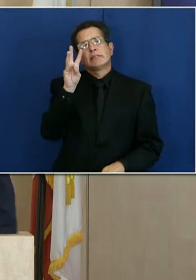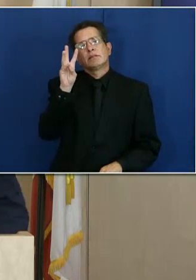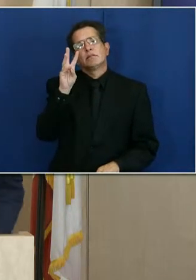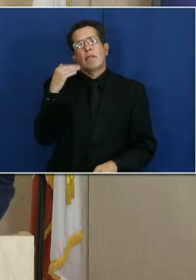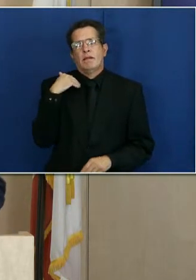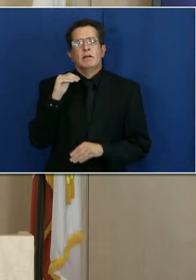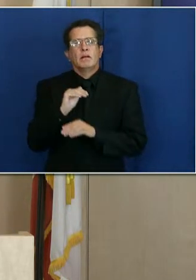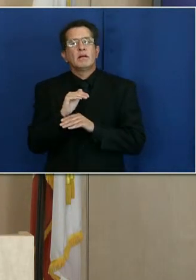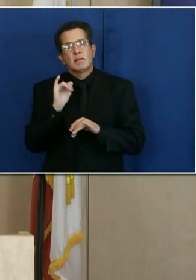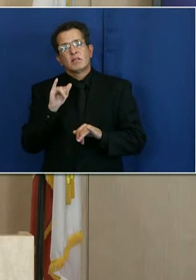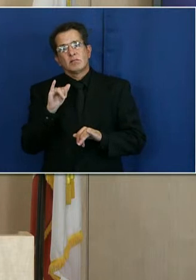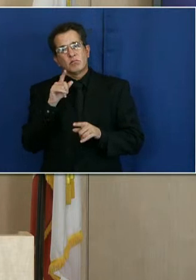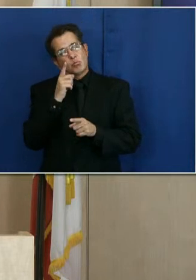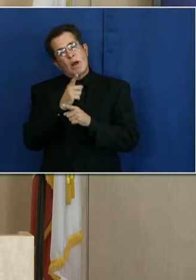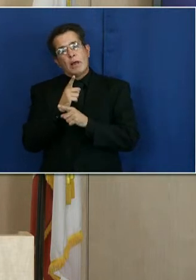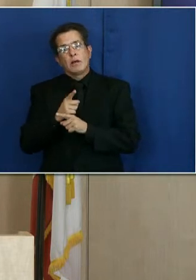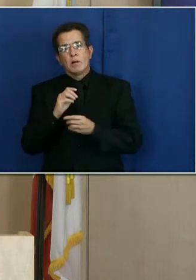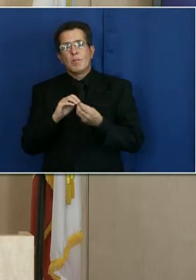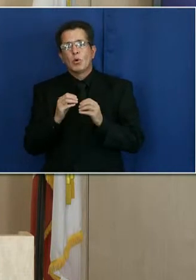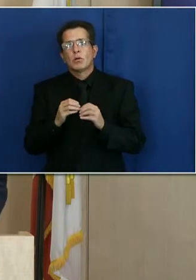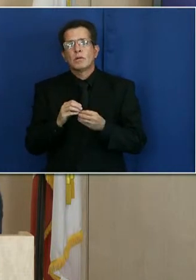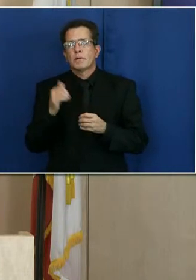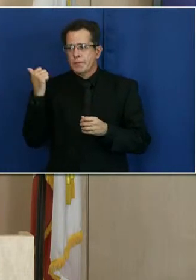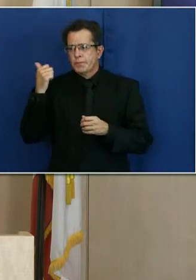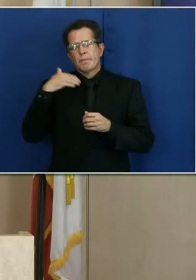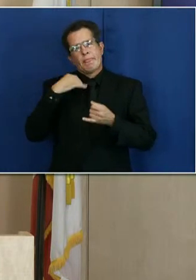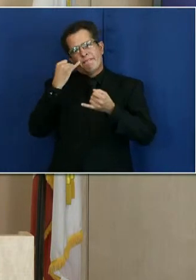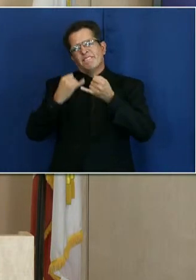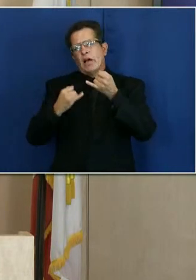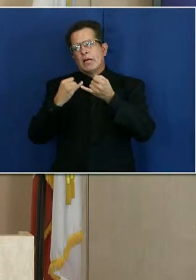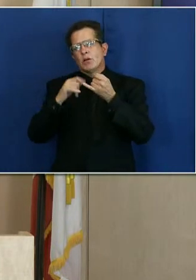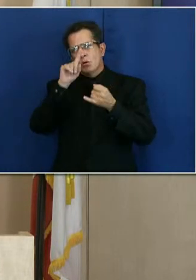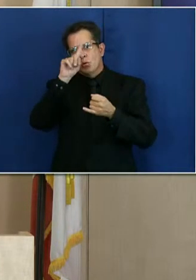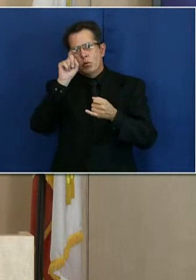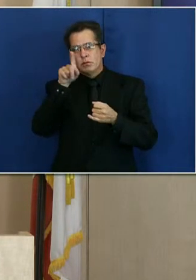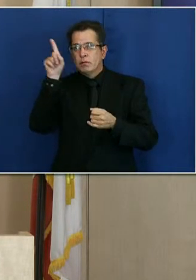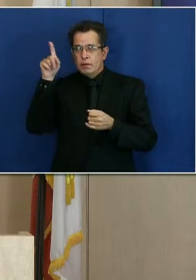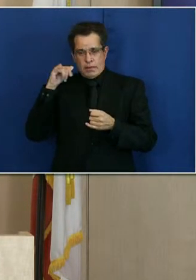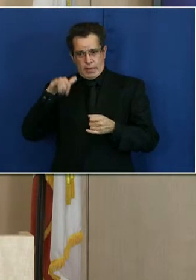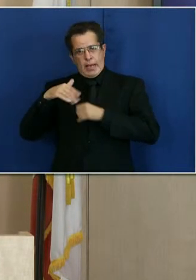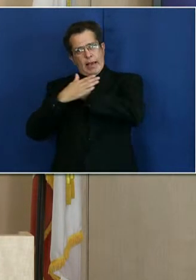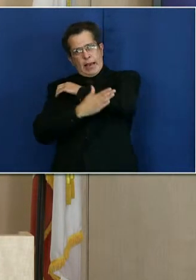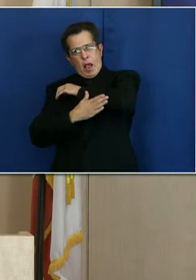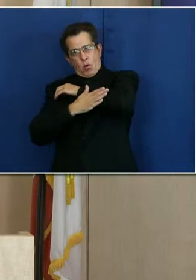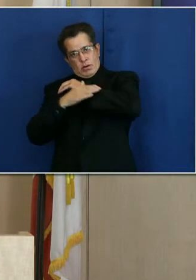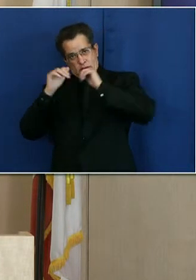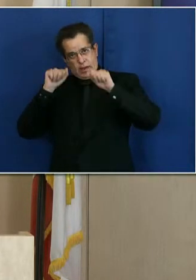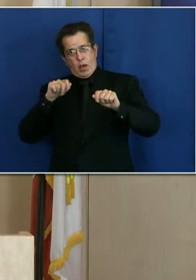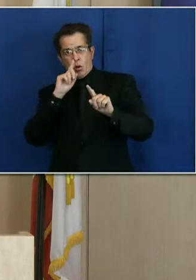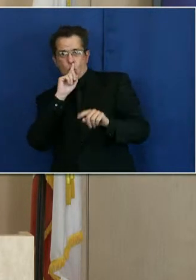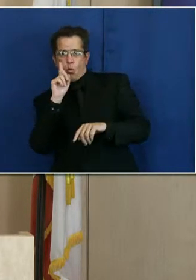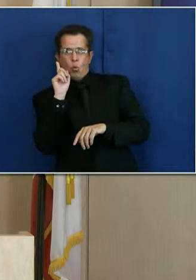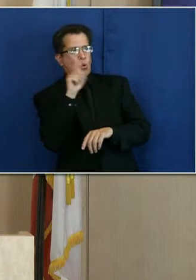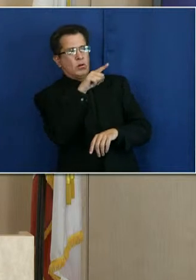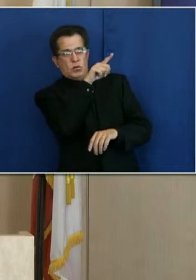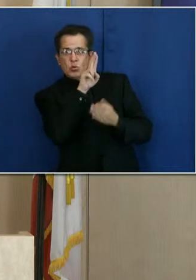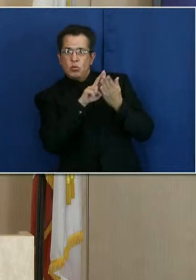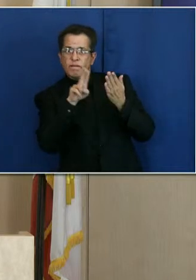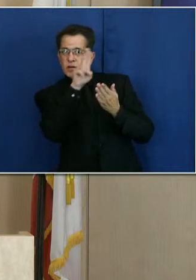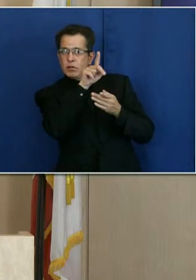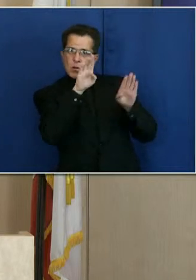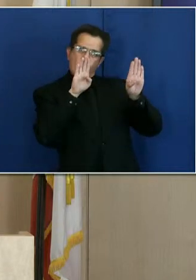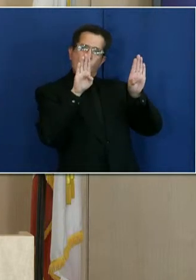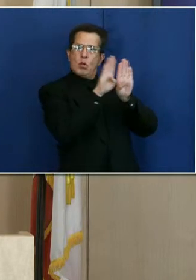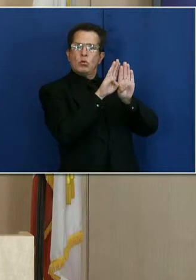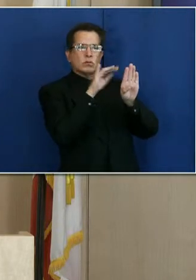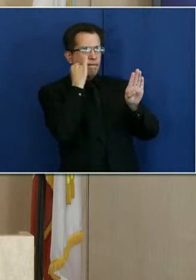And then one final question. Does the county have any ability to order universities to shut down if outbreaks